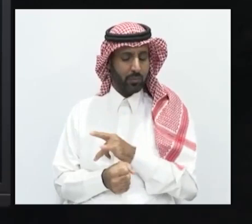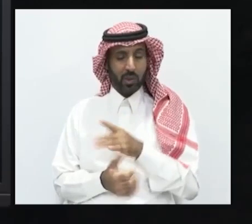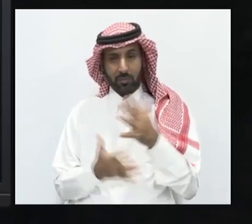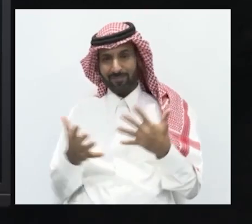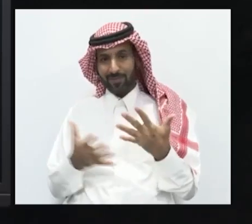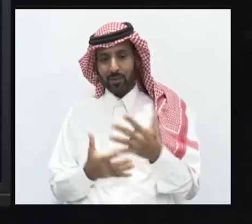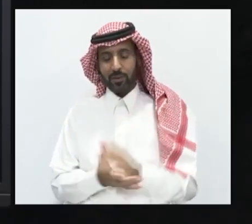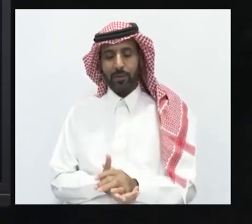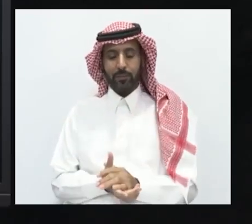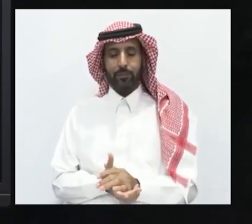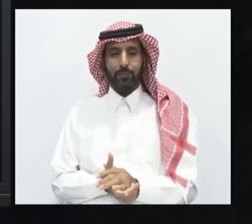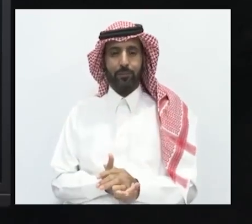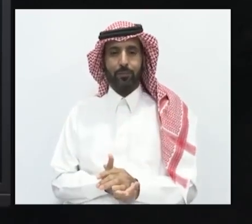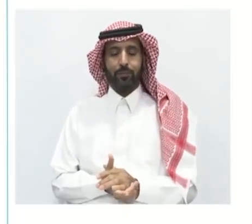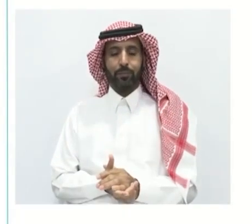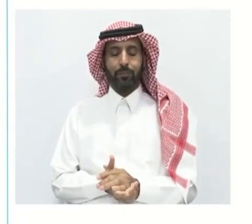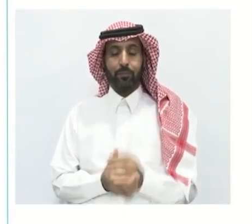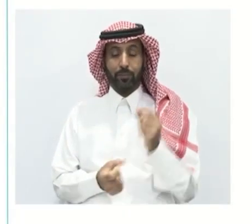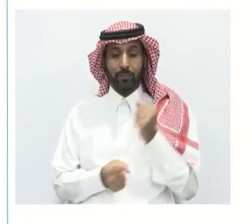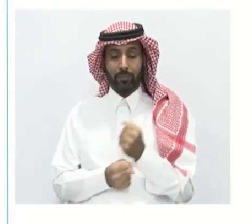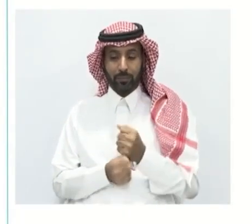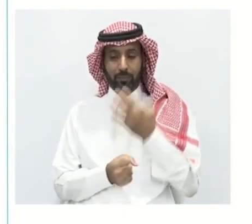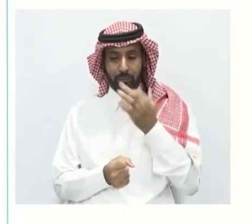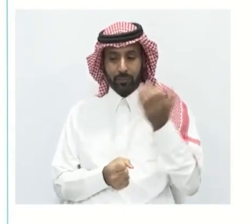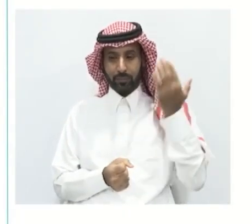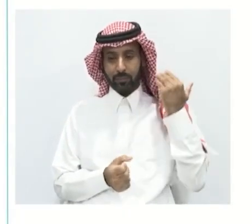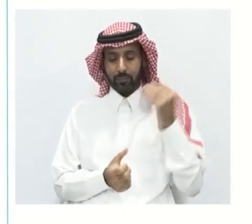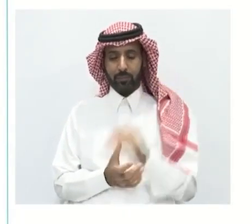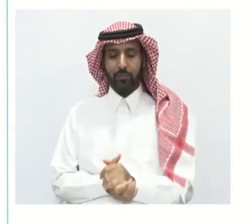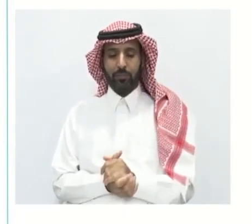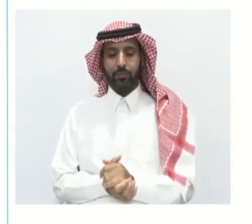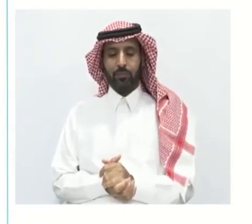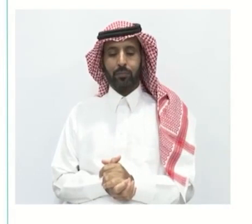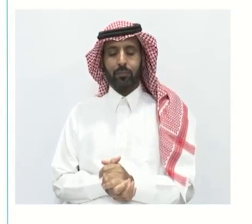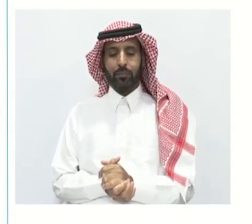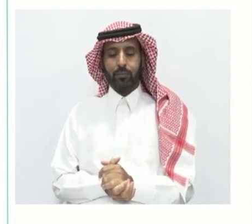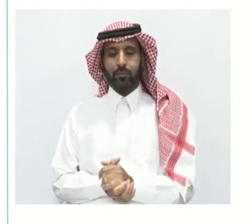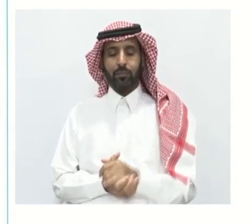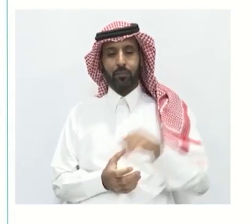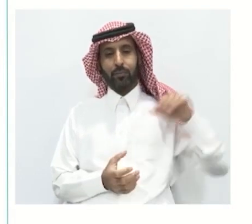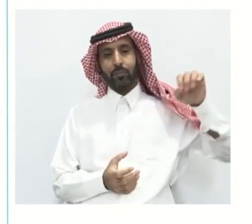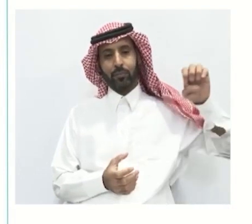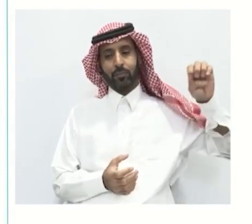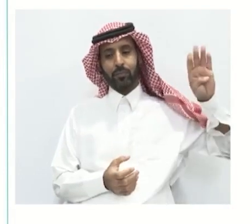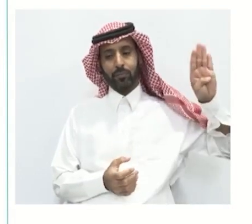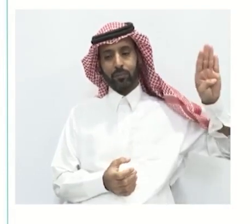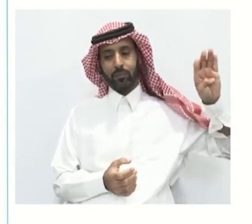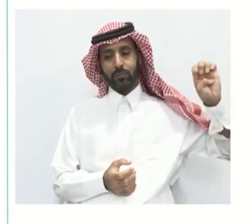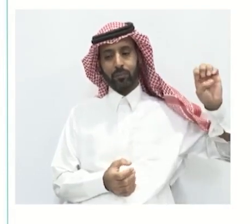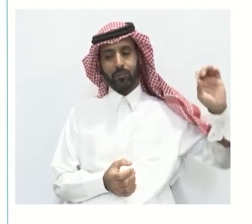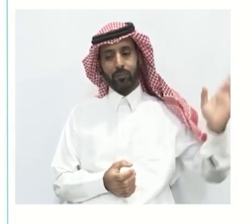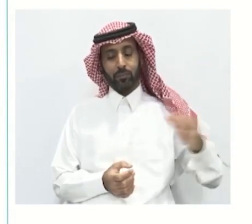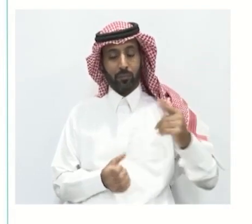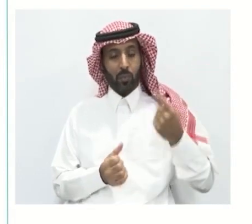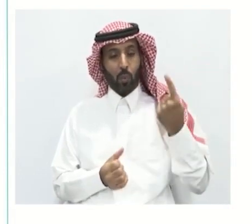event. We always use the simple past of be, of course, meaning was or were,